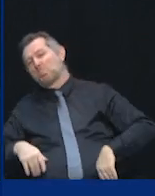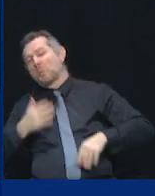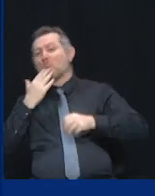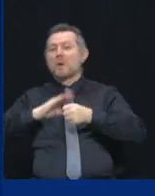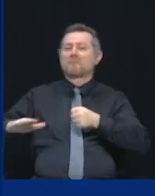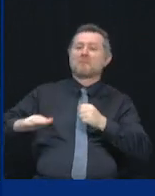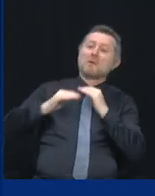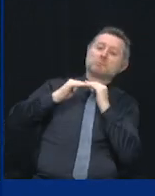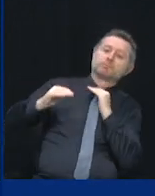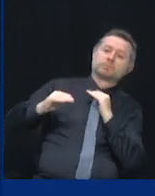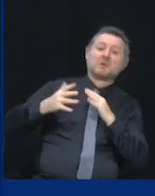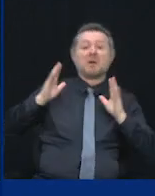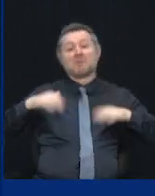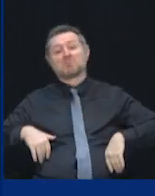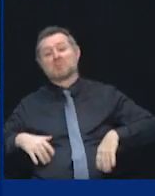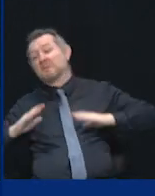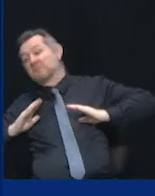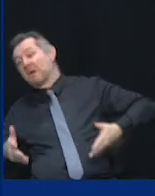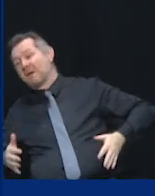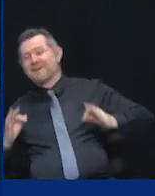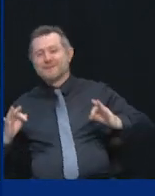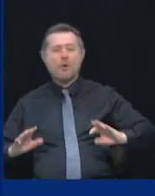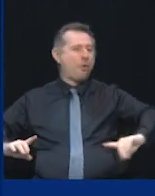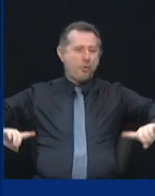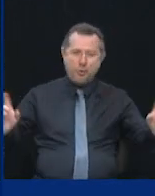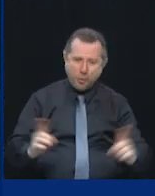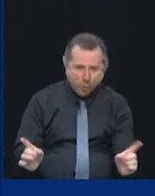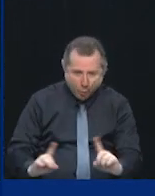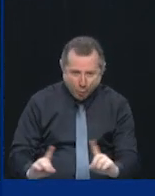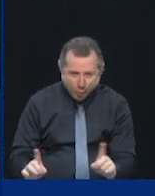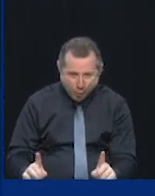that was nirvana. No.